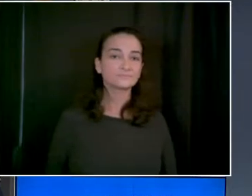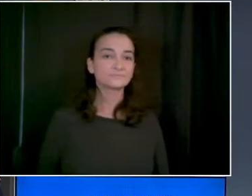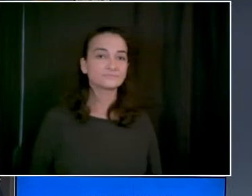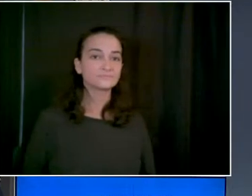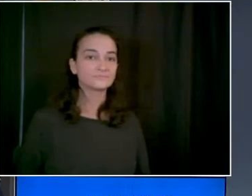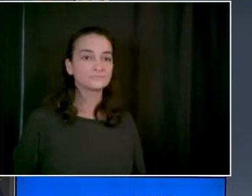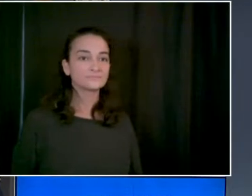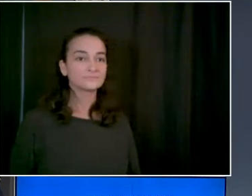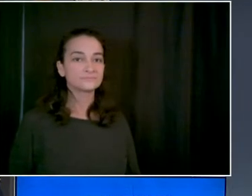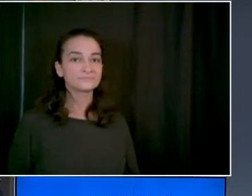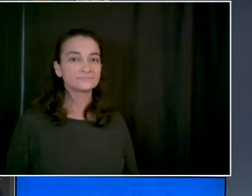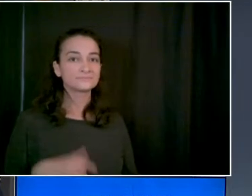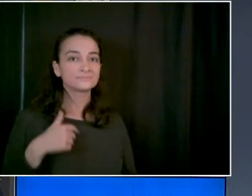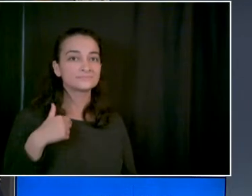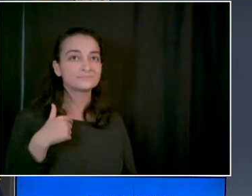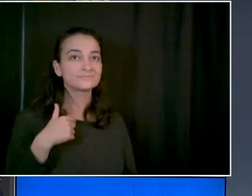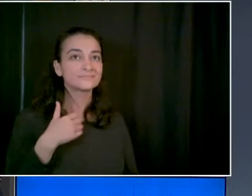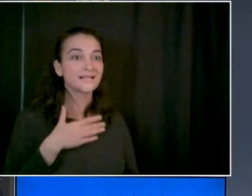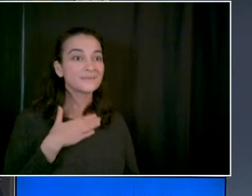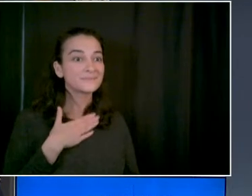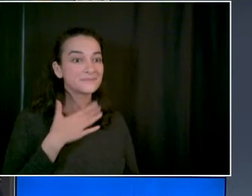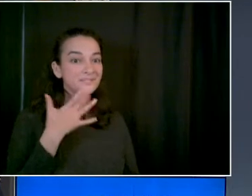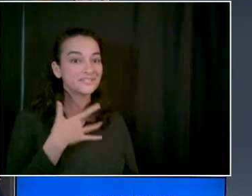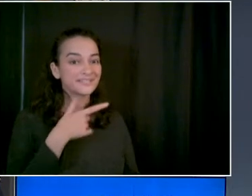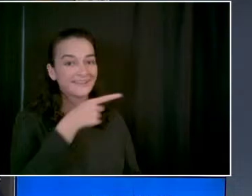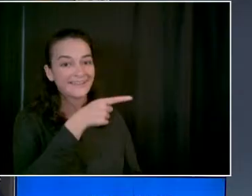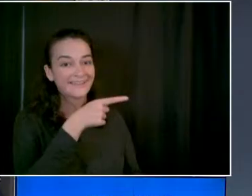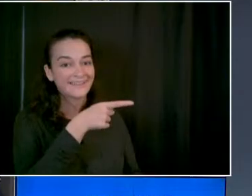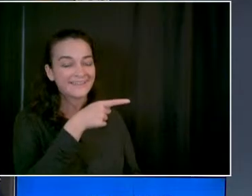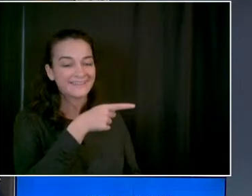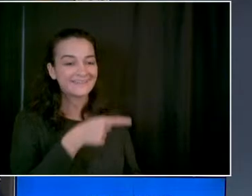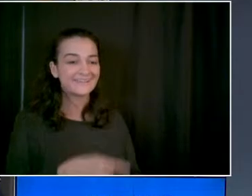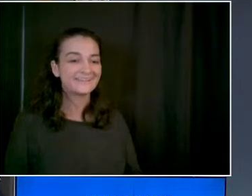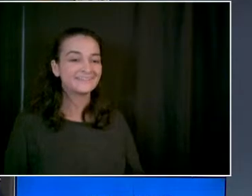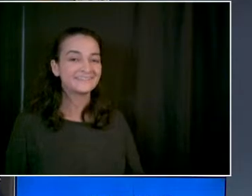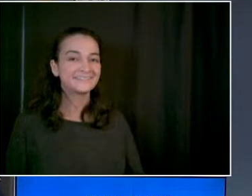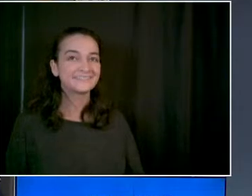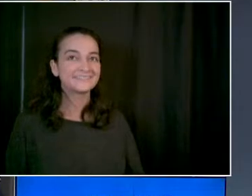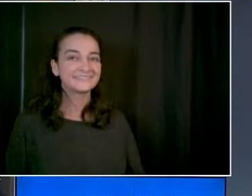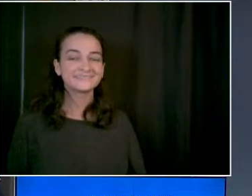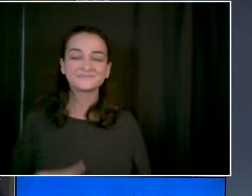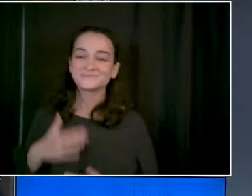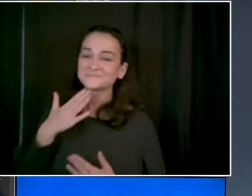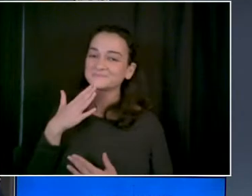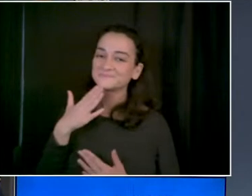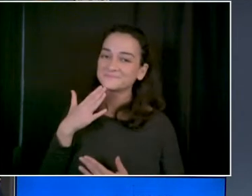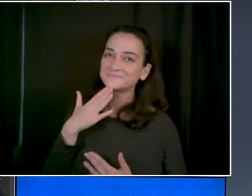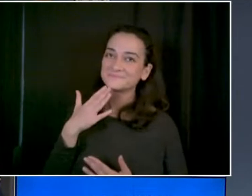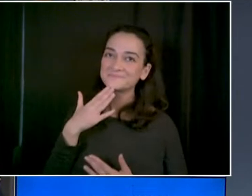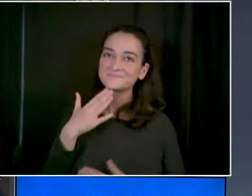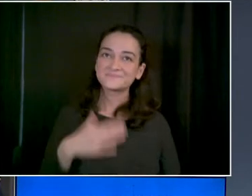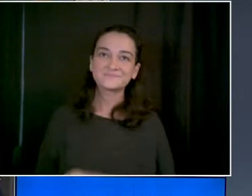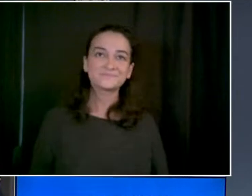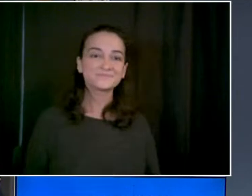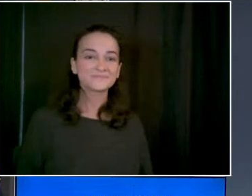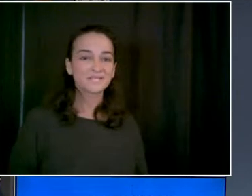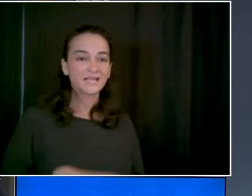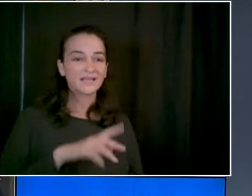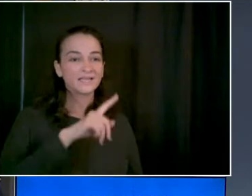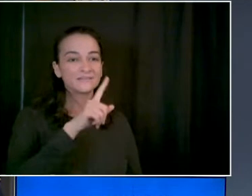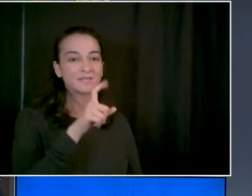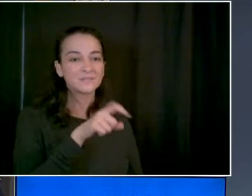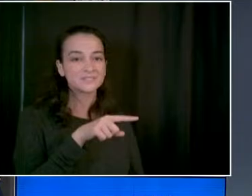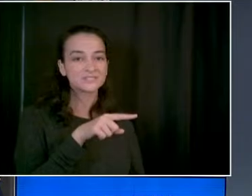Kalani concert scheduled for this summer in Central Park was canceled. I understand it's under pressure from you